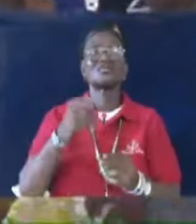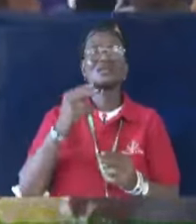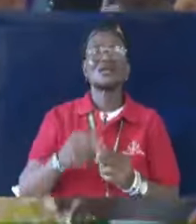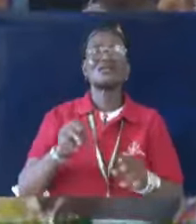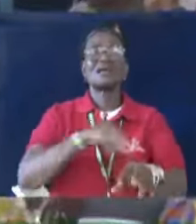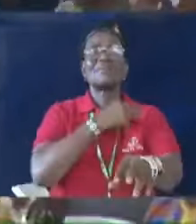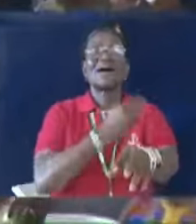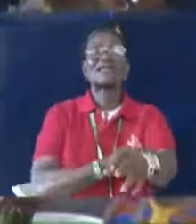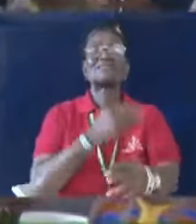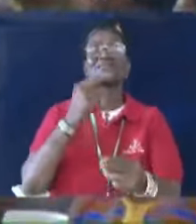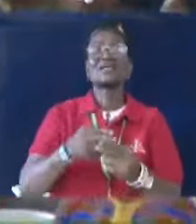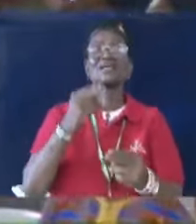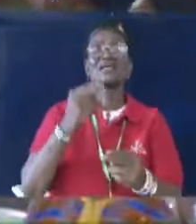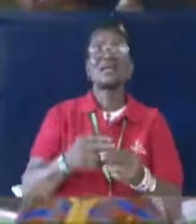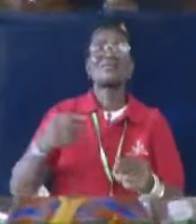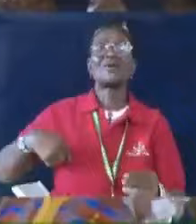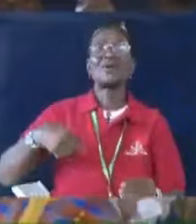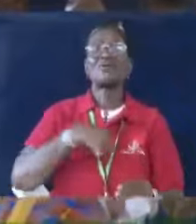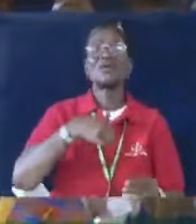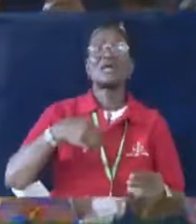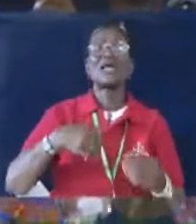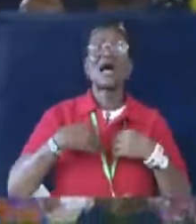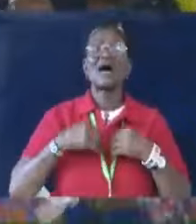Mighty name we have worshipped.